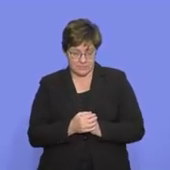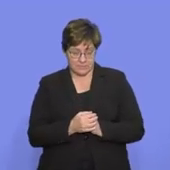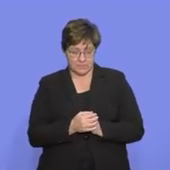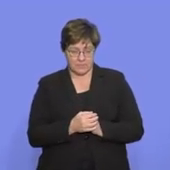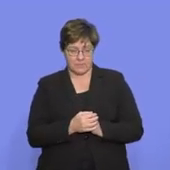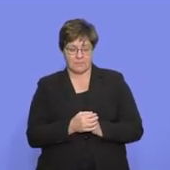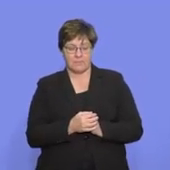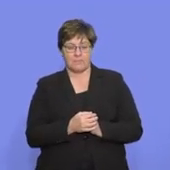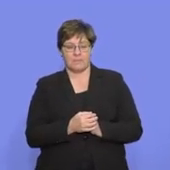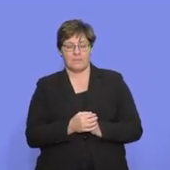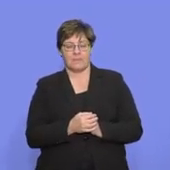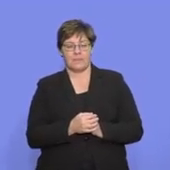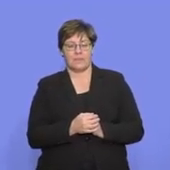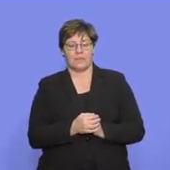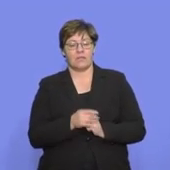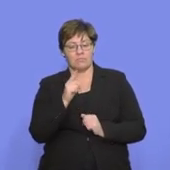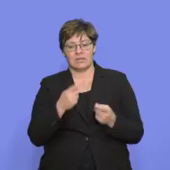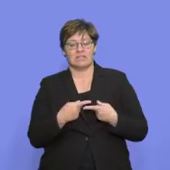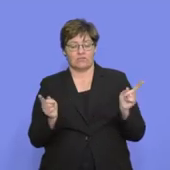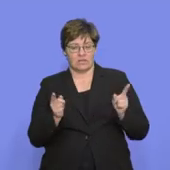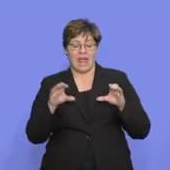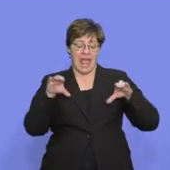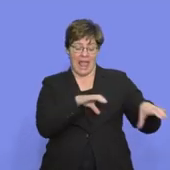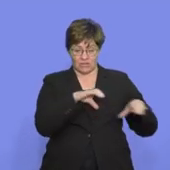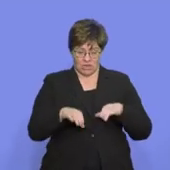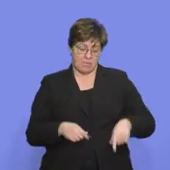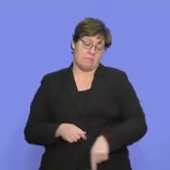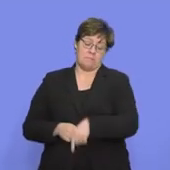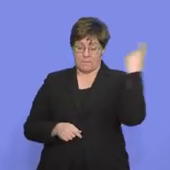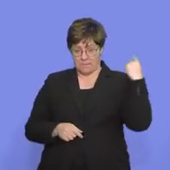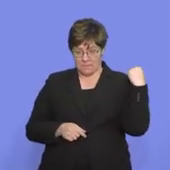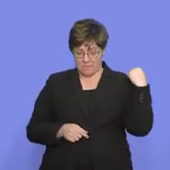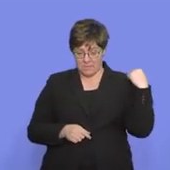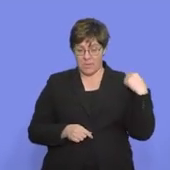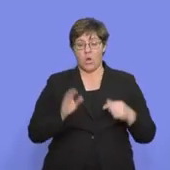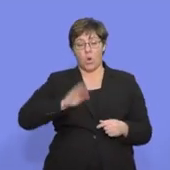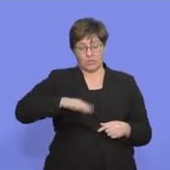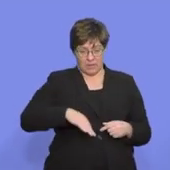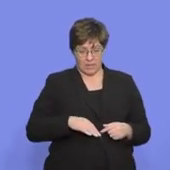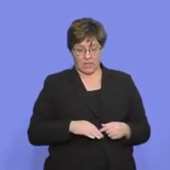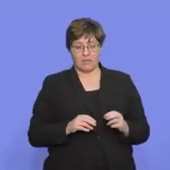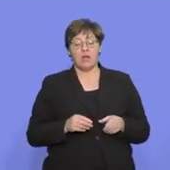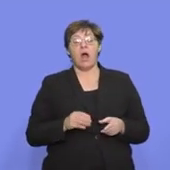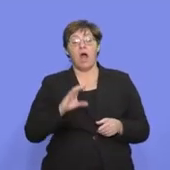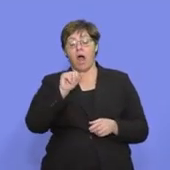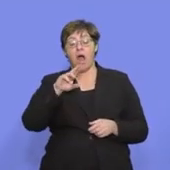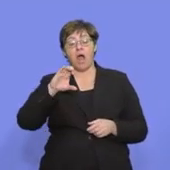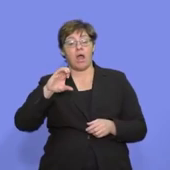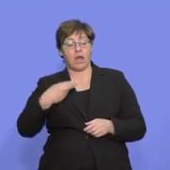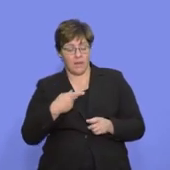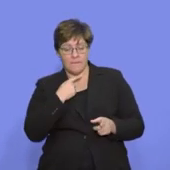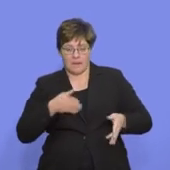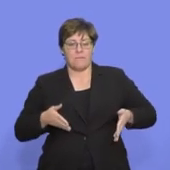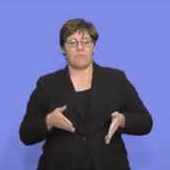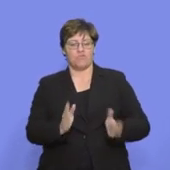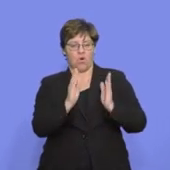right? That's the difference. The action is the actual action, the quick automatic action. The arc is the pathway along which the impulse